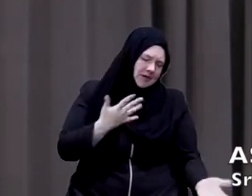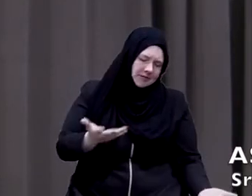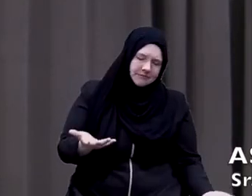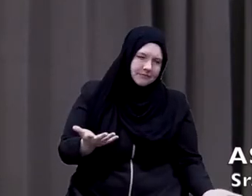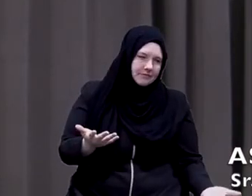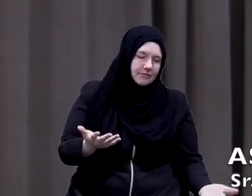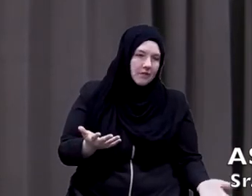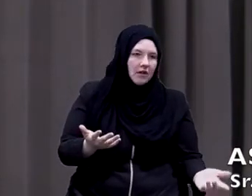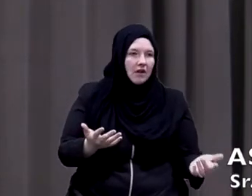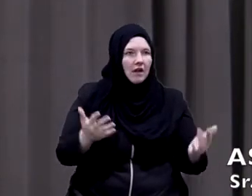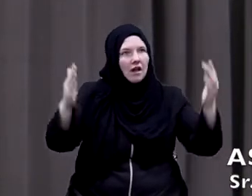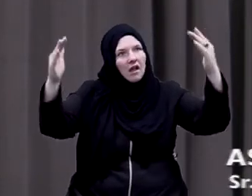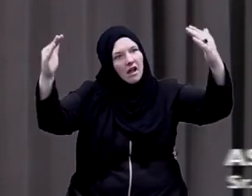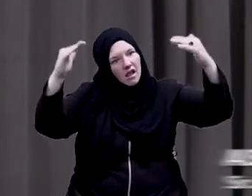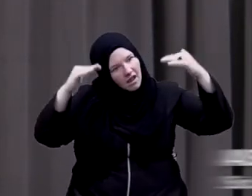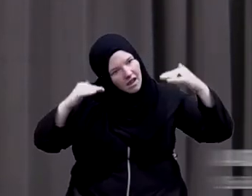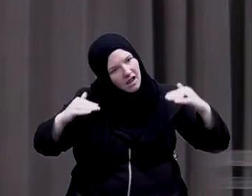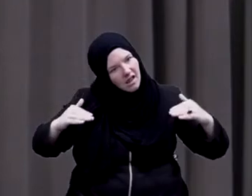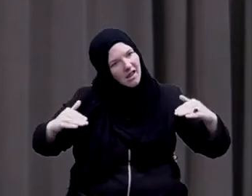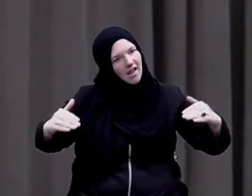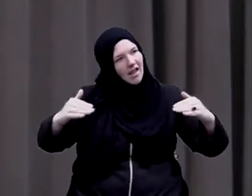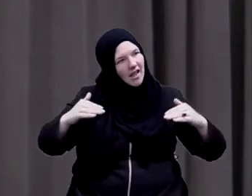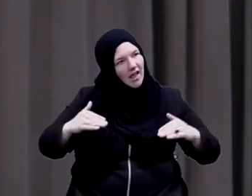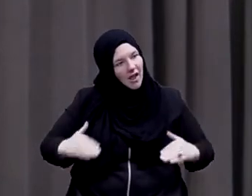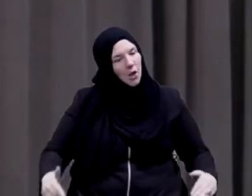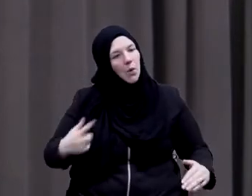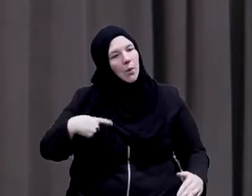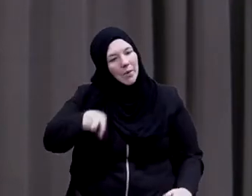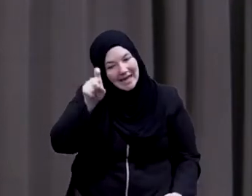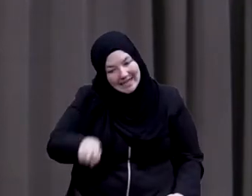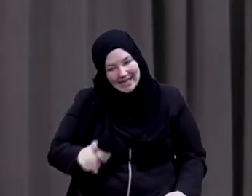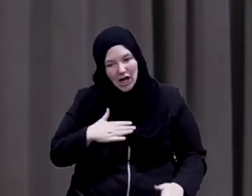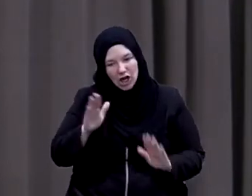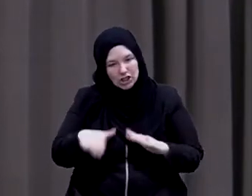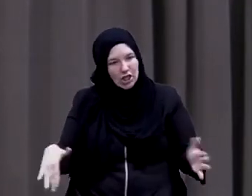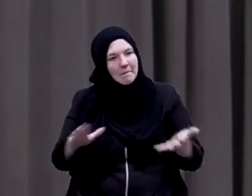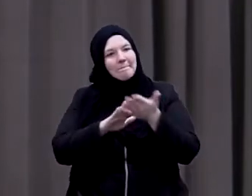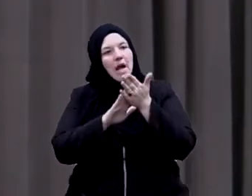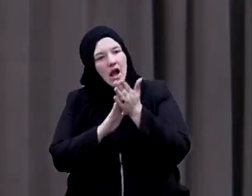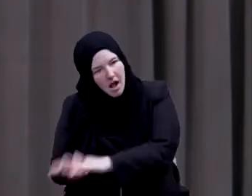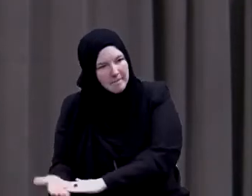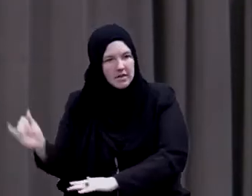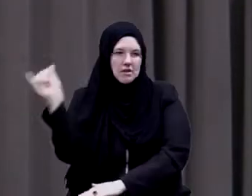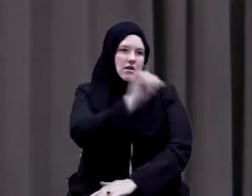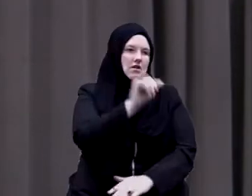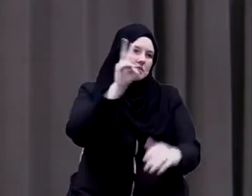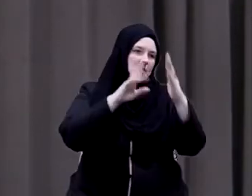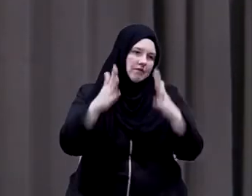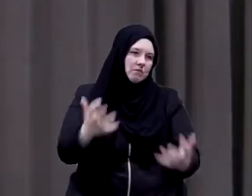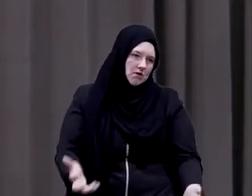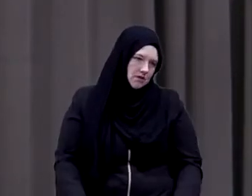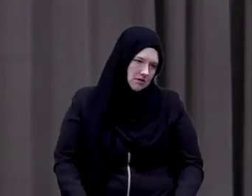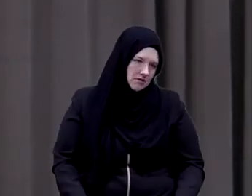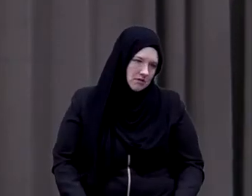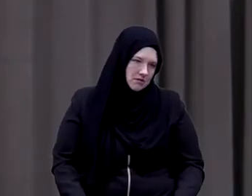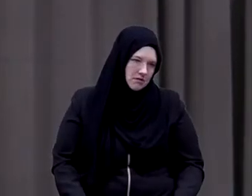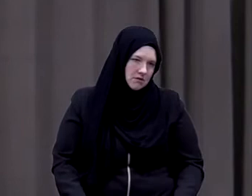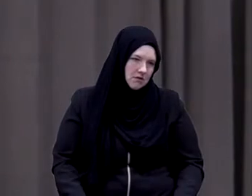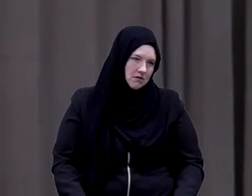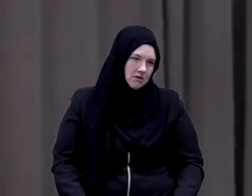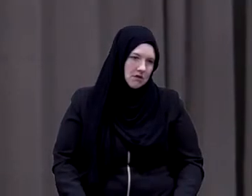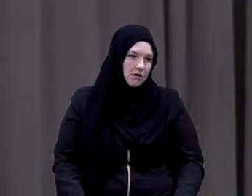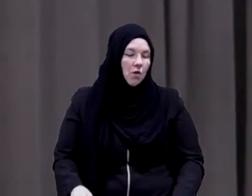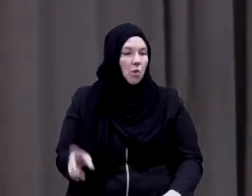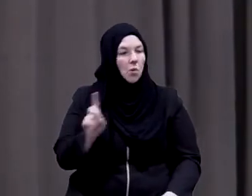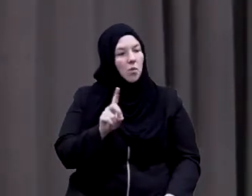now what we want and wish us and our children to be is Steve Hawking. Where is a